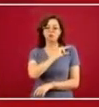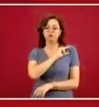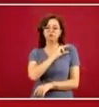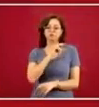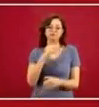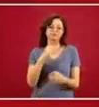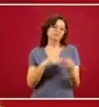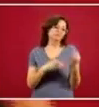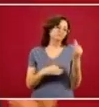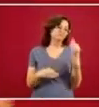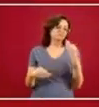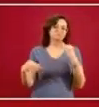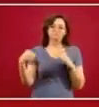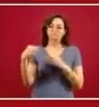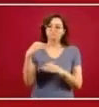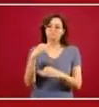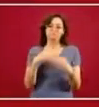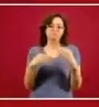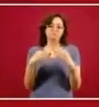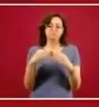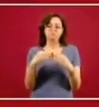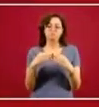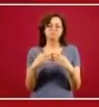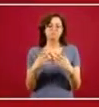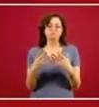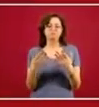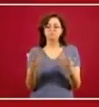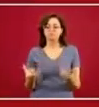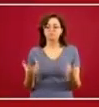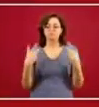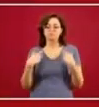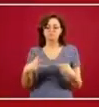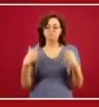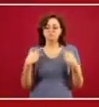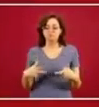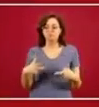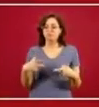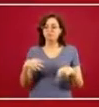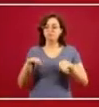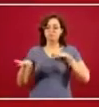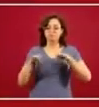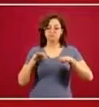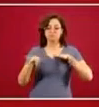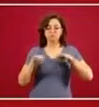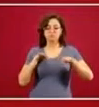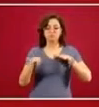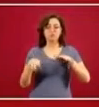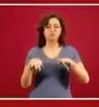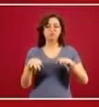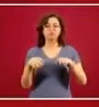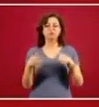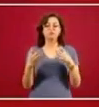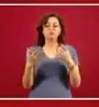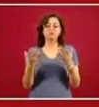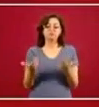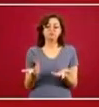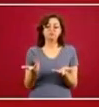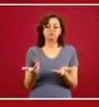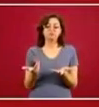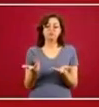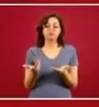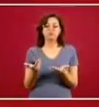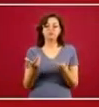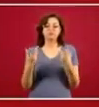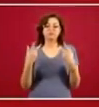the firefighters team, private security institutions, any task force in